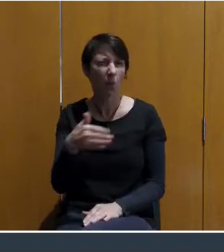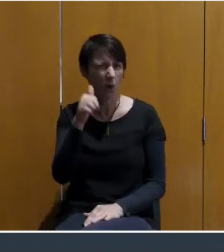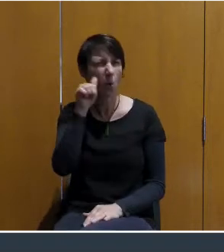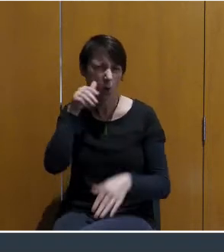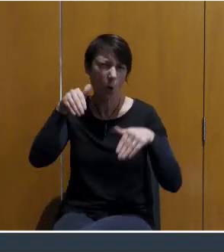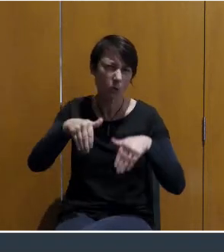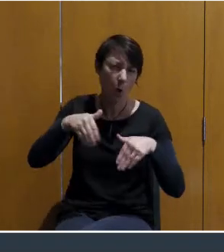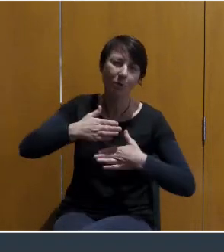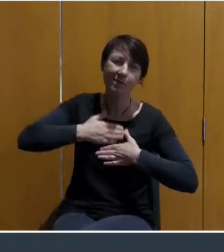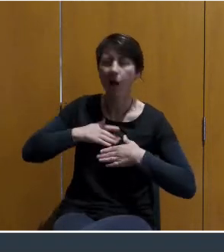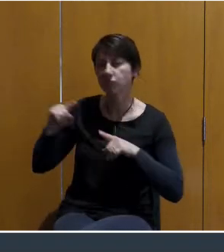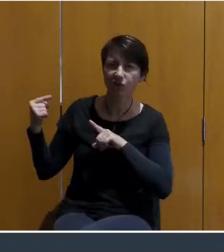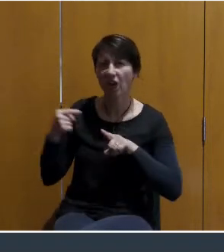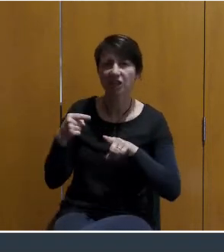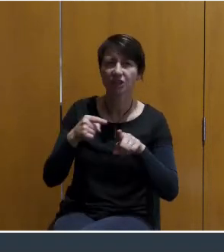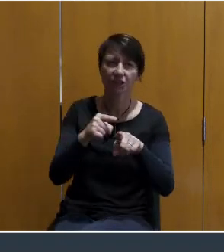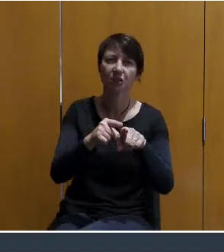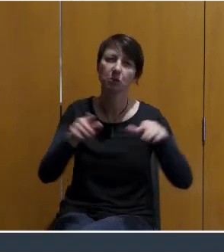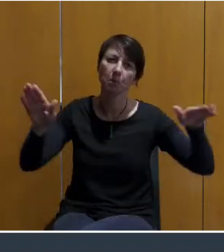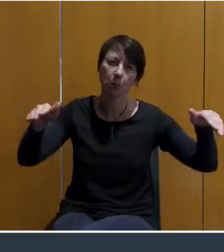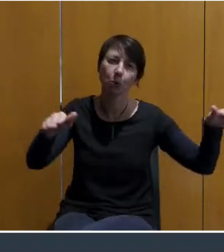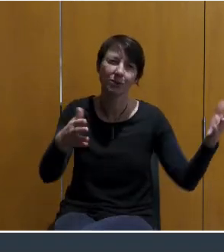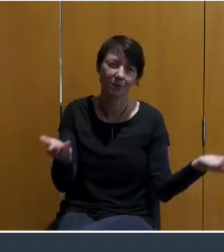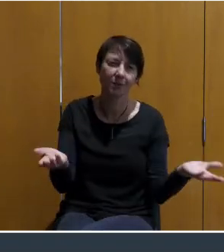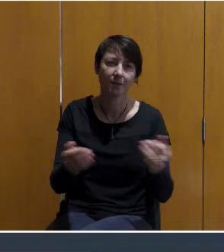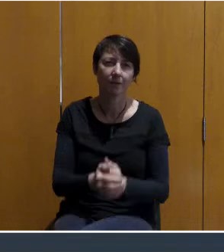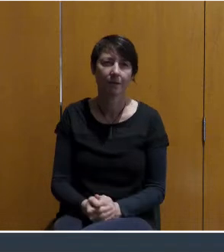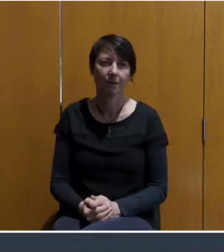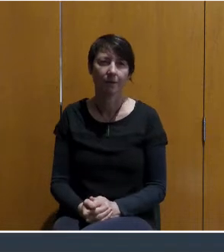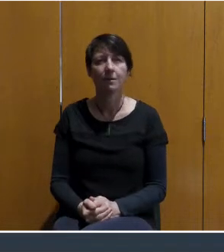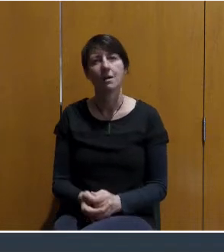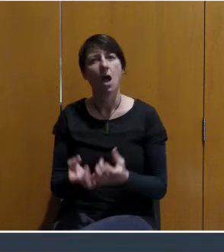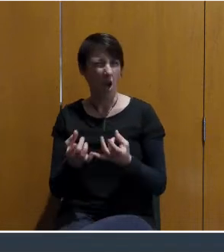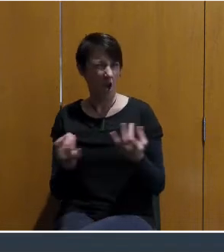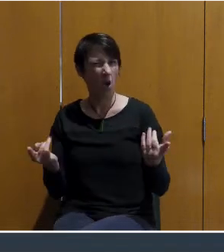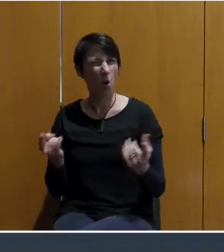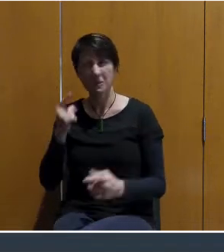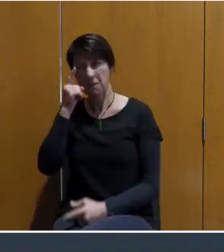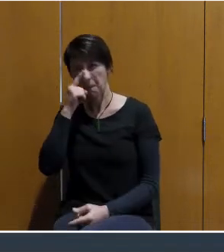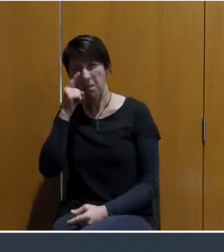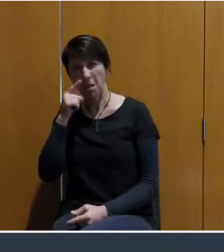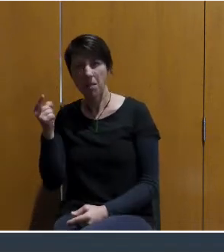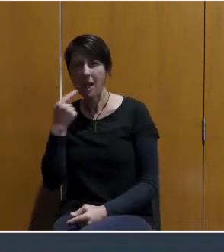No doubt you'll have had a lot of submissions from owners who say, my dog doesn't chase birds.